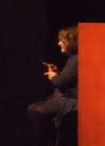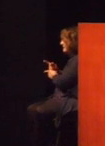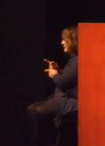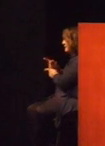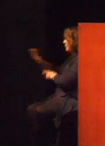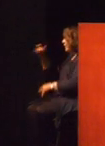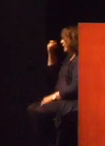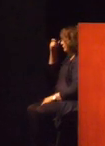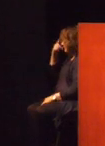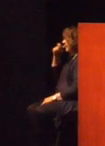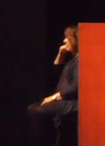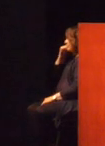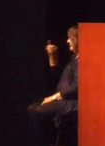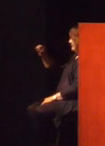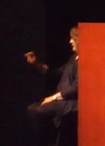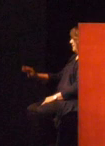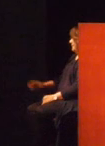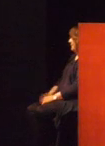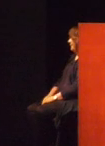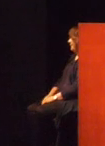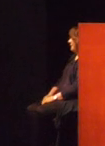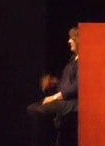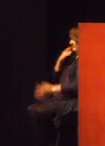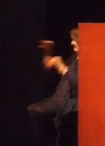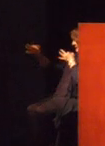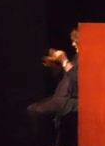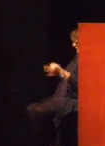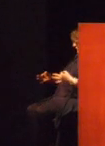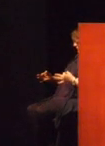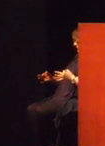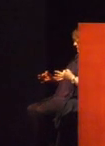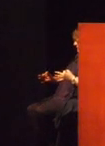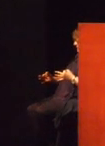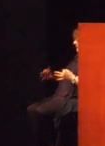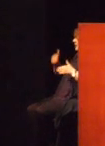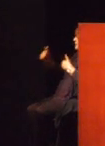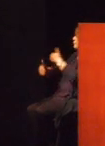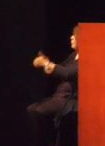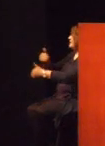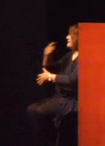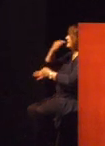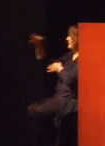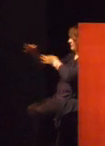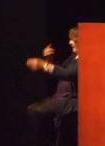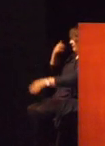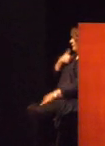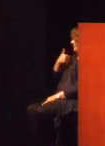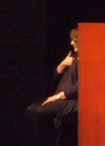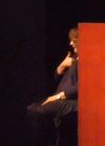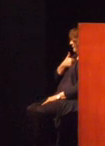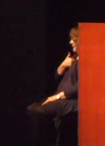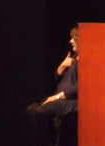our understanding of racism. The definition of racial identity development is the process of defining for oneself the